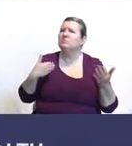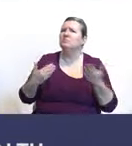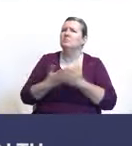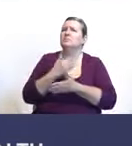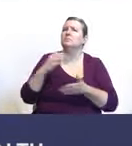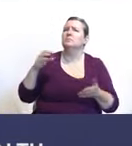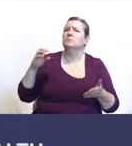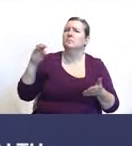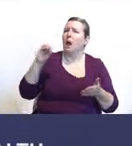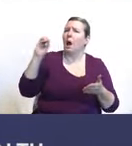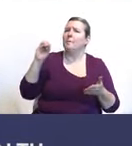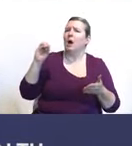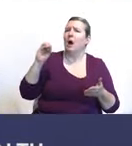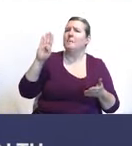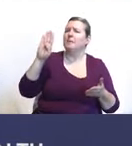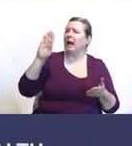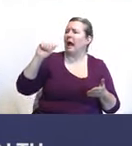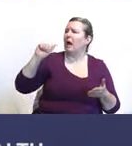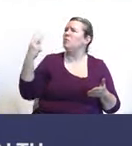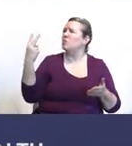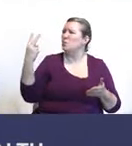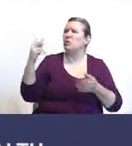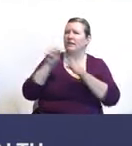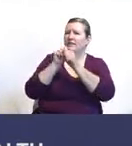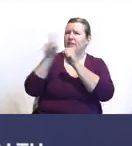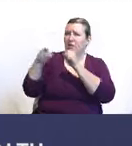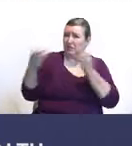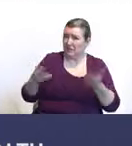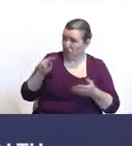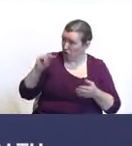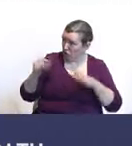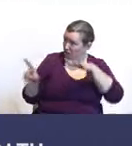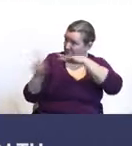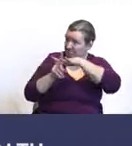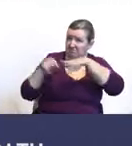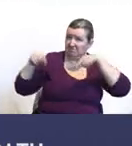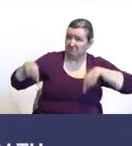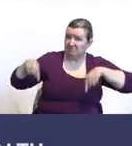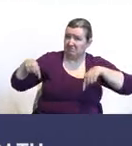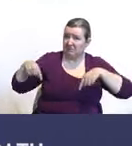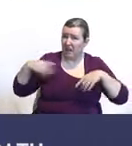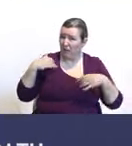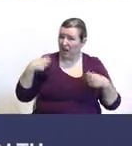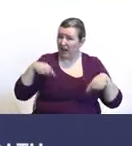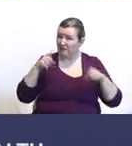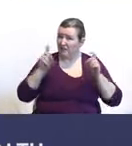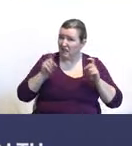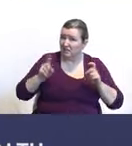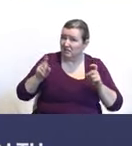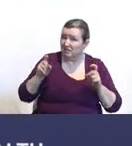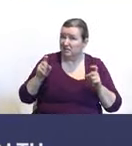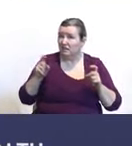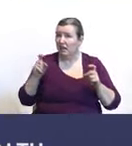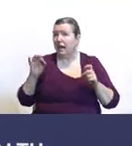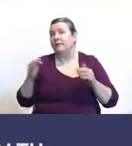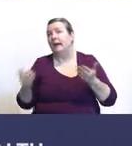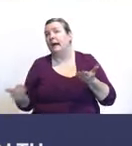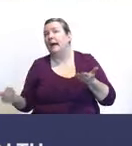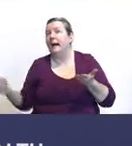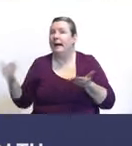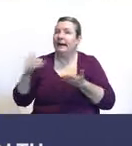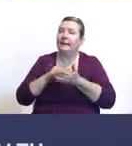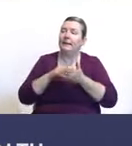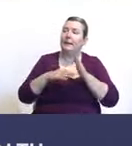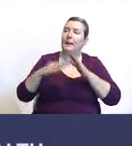U.S. Have you found any BA2 cases in New Jersey? Do we have sufficient testing capacity for another wave? And does that give you any pause in